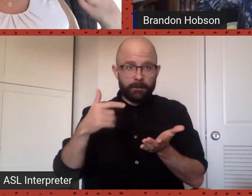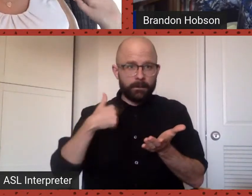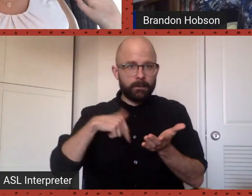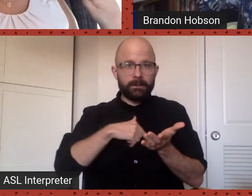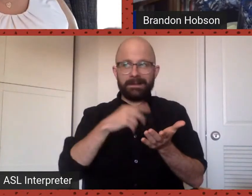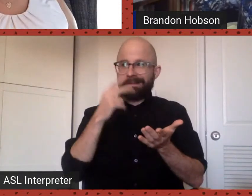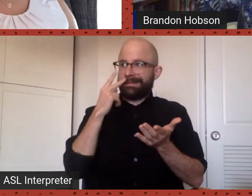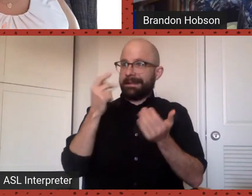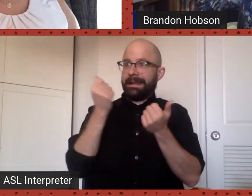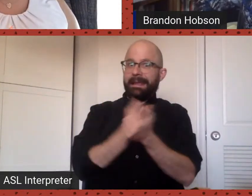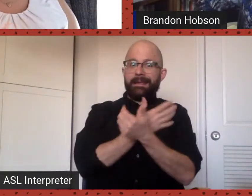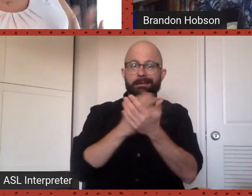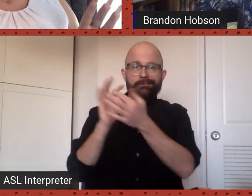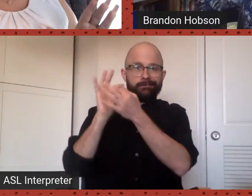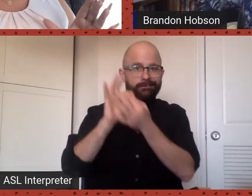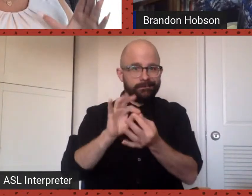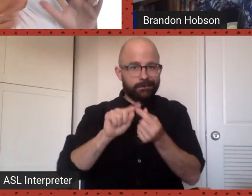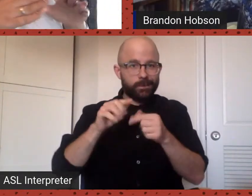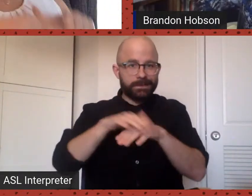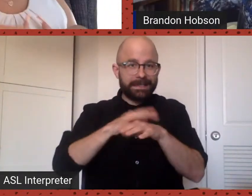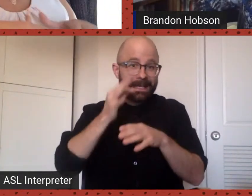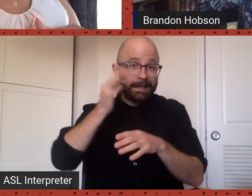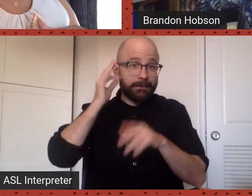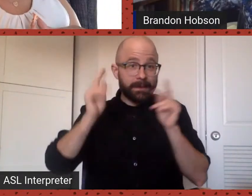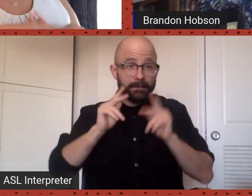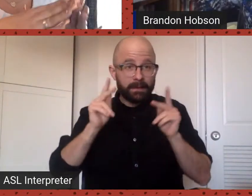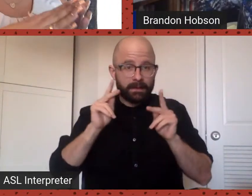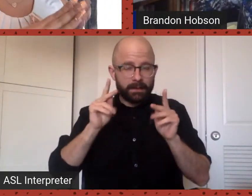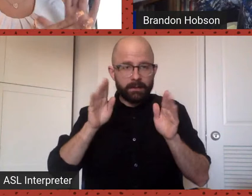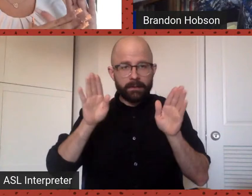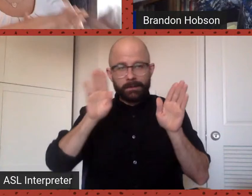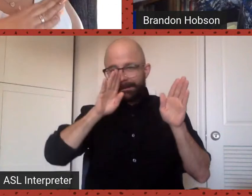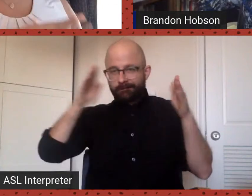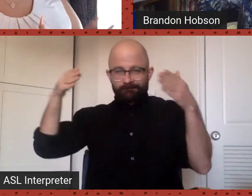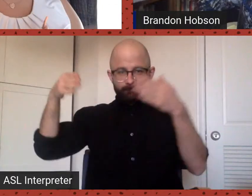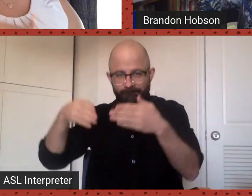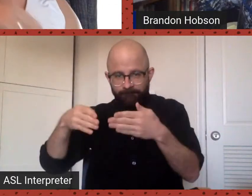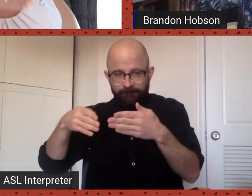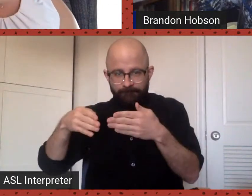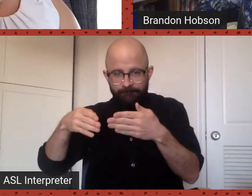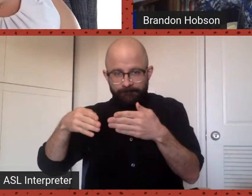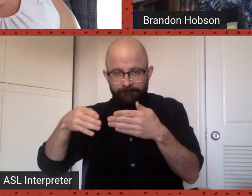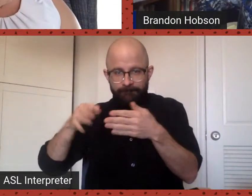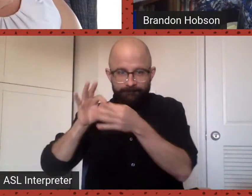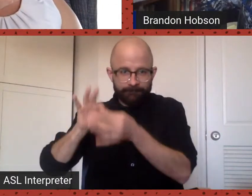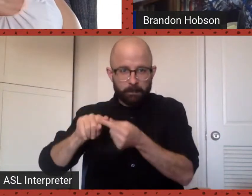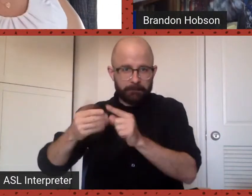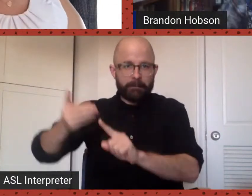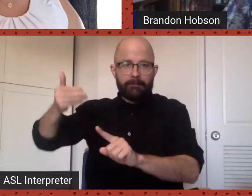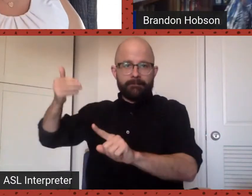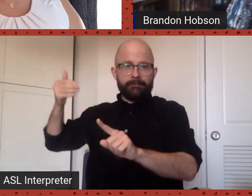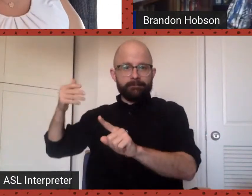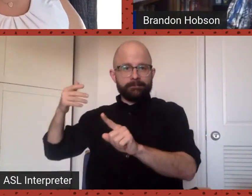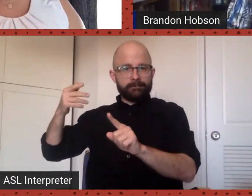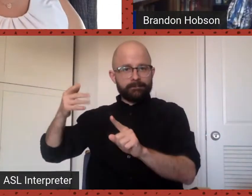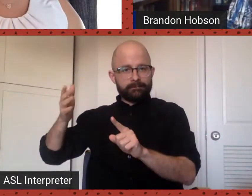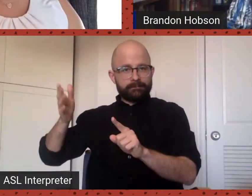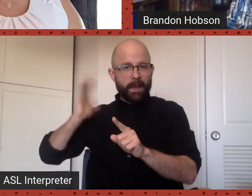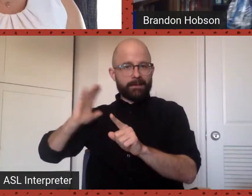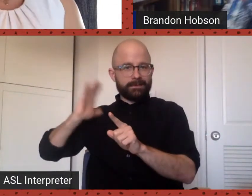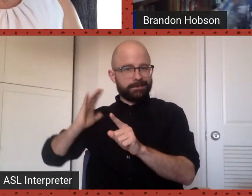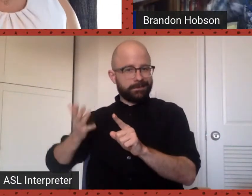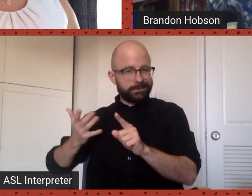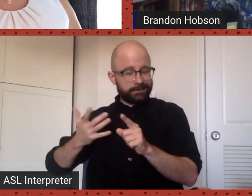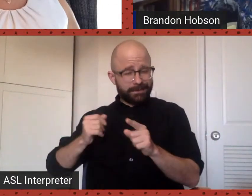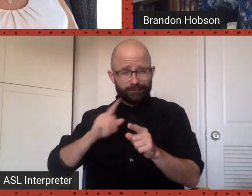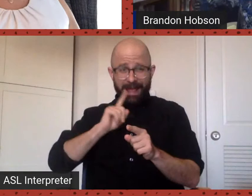to do with Native people being pigeonholed right into the past, and the reality, of course, is